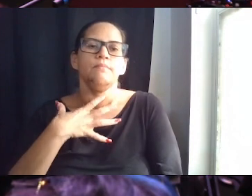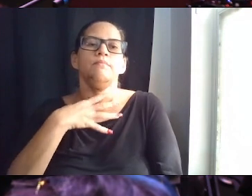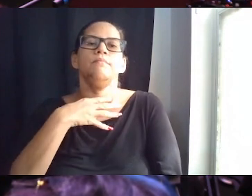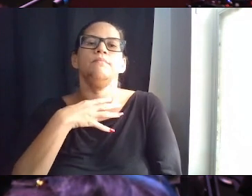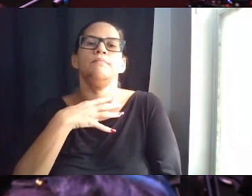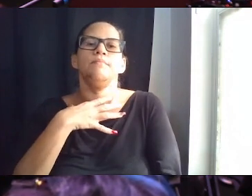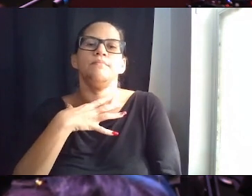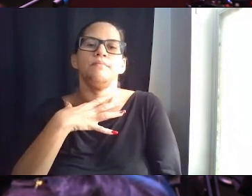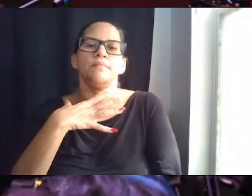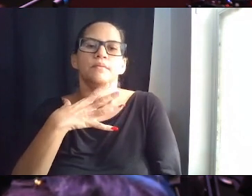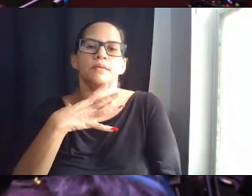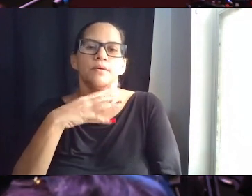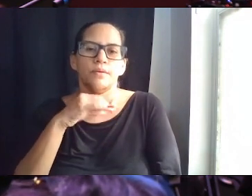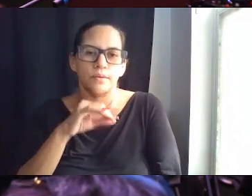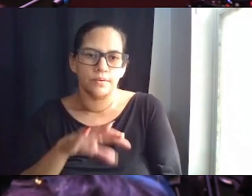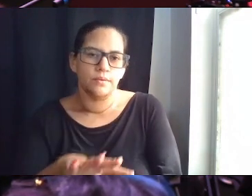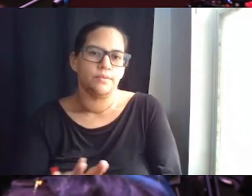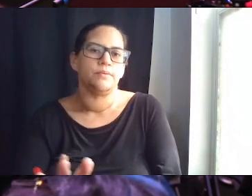and exhale.